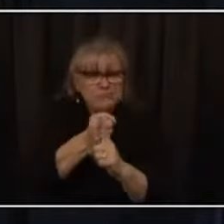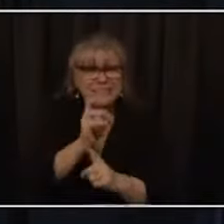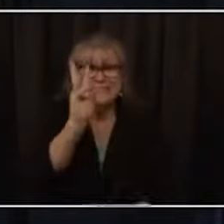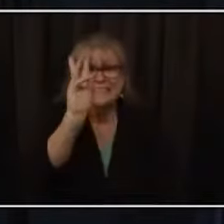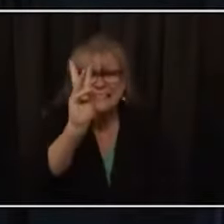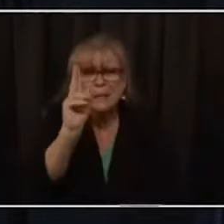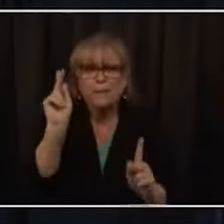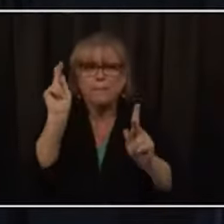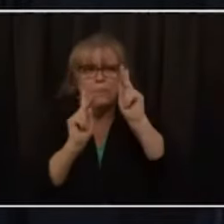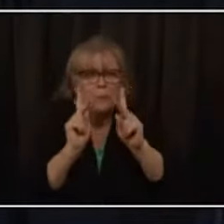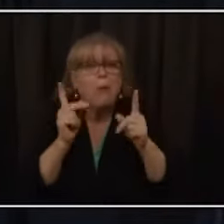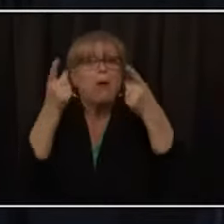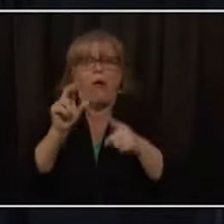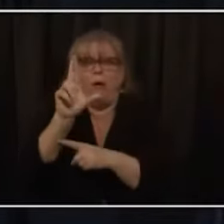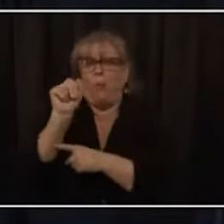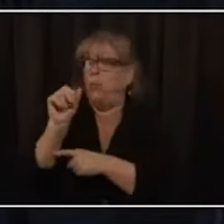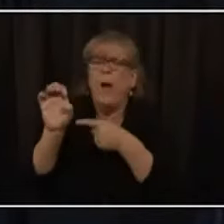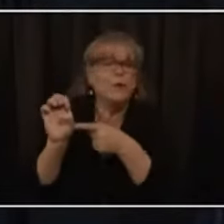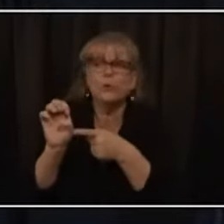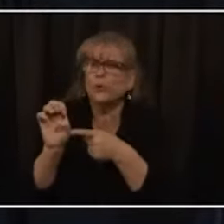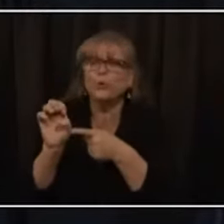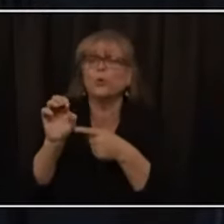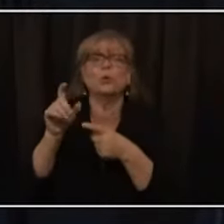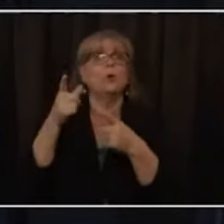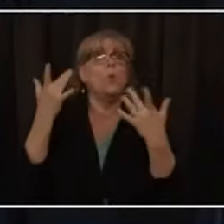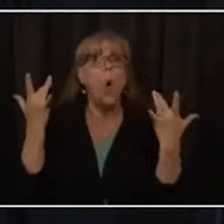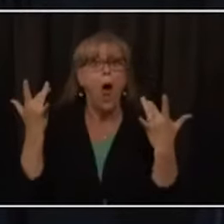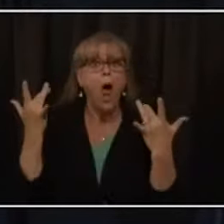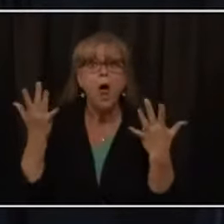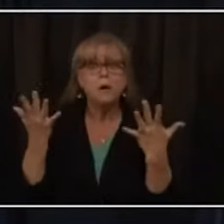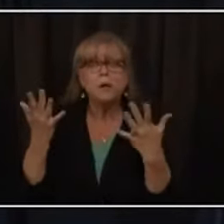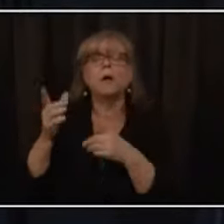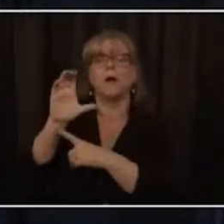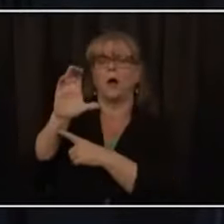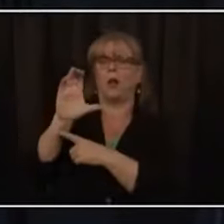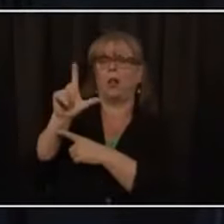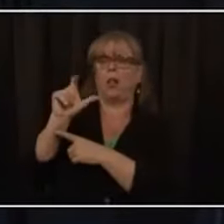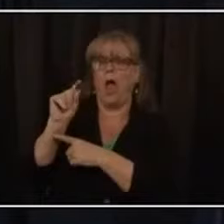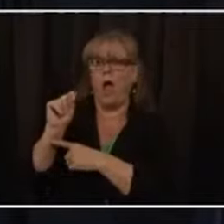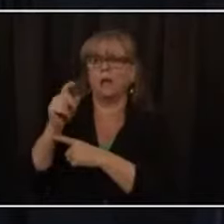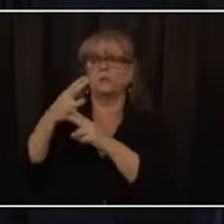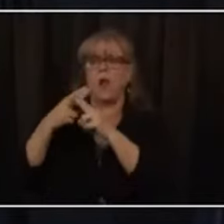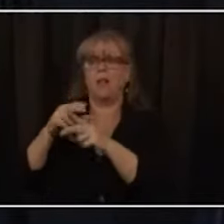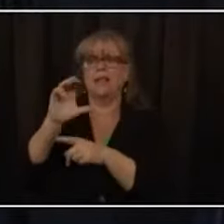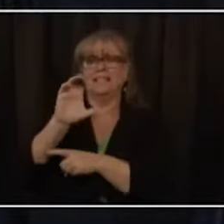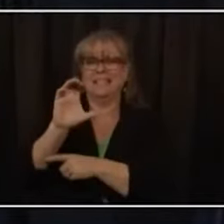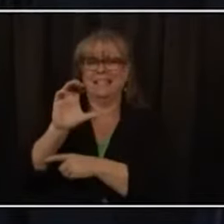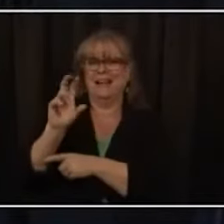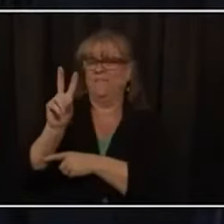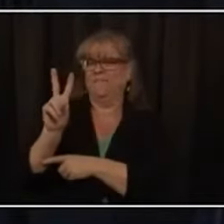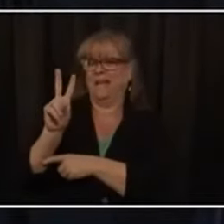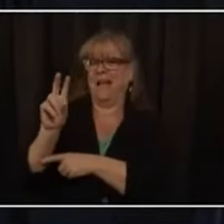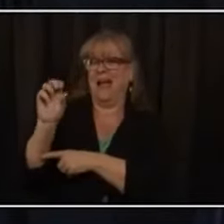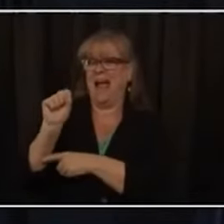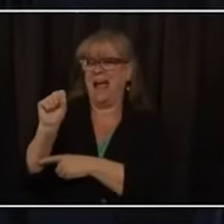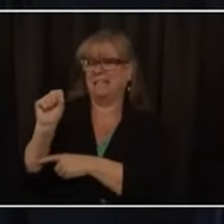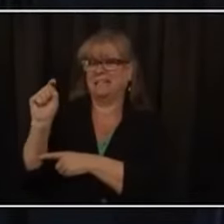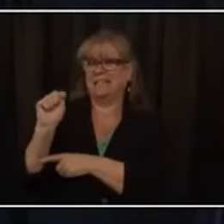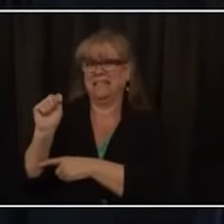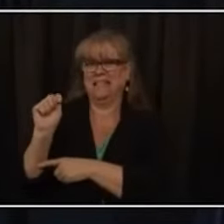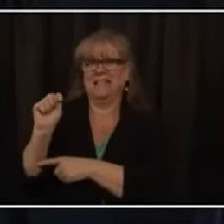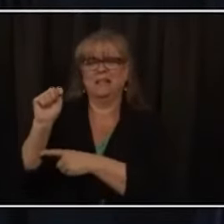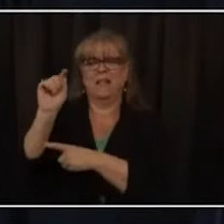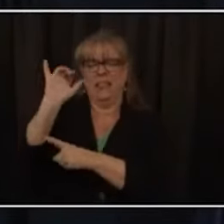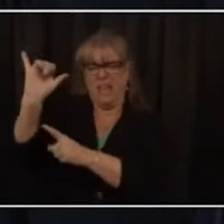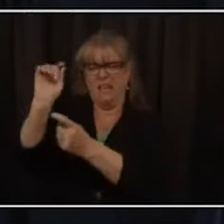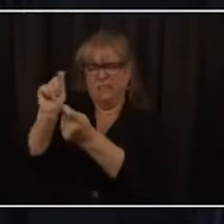sinus thrombosis, or CVST, had occurred in the couple of weeks following